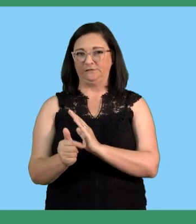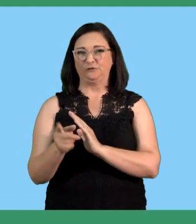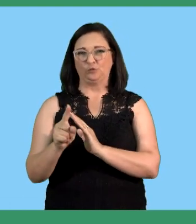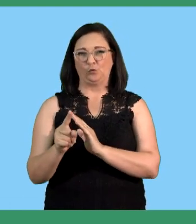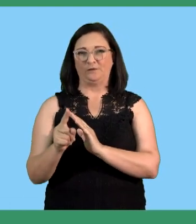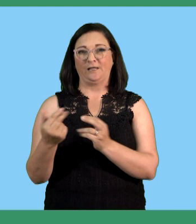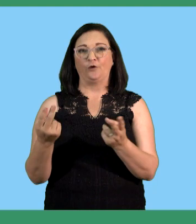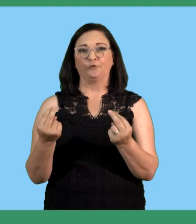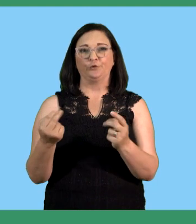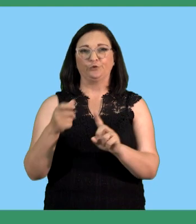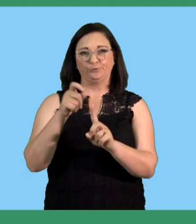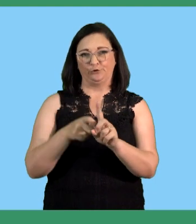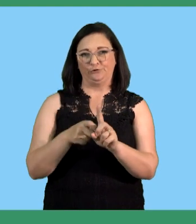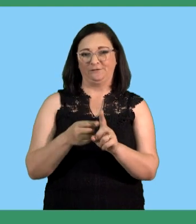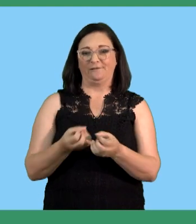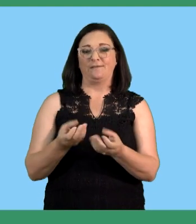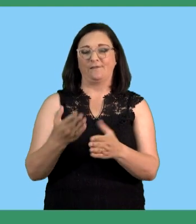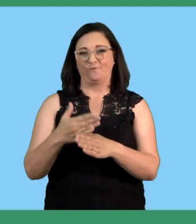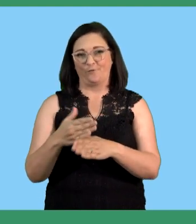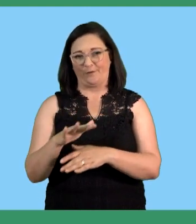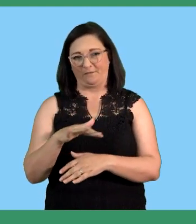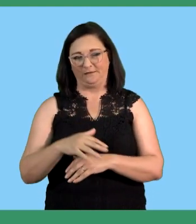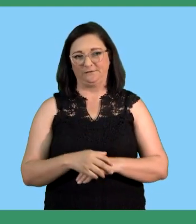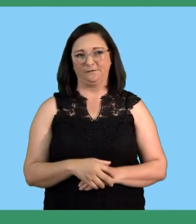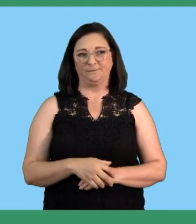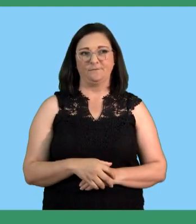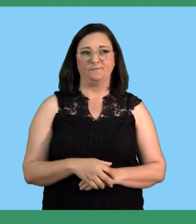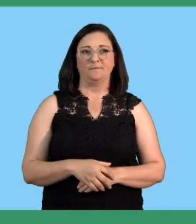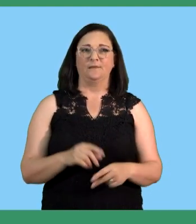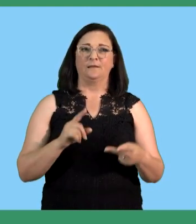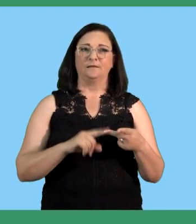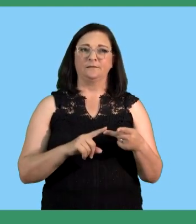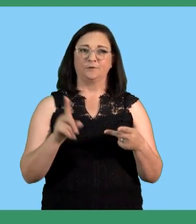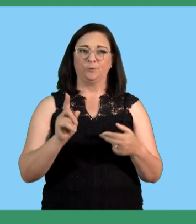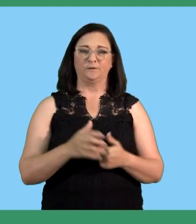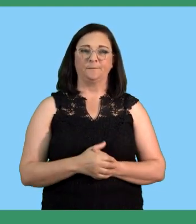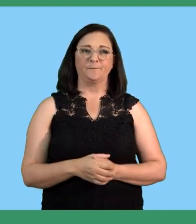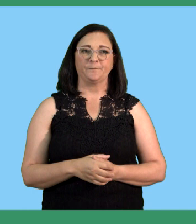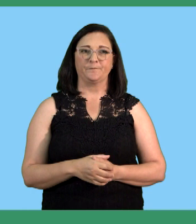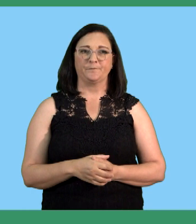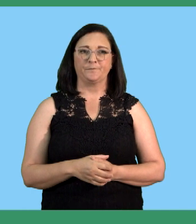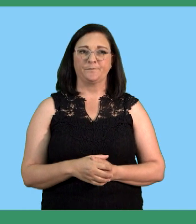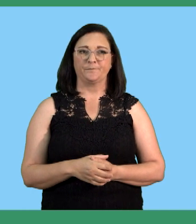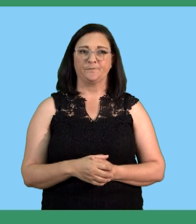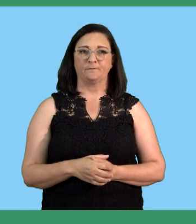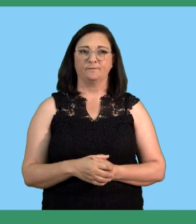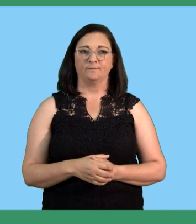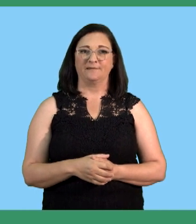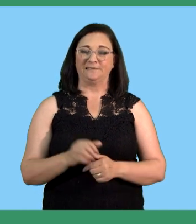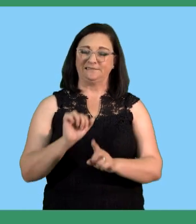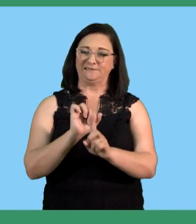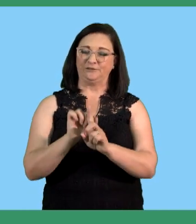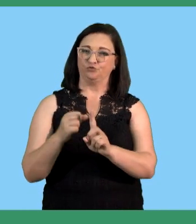new employee brings to the workplace or to the business? Secondly, determine the employee's